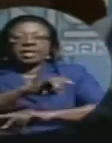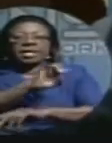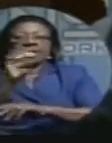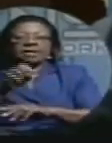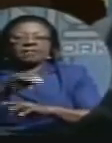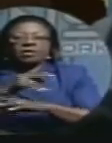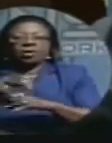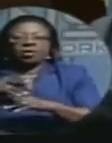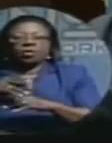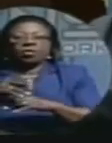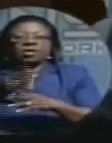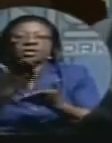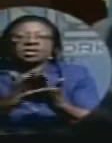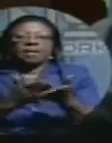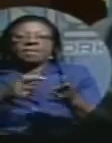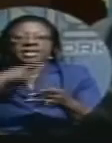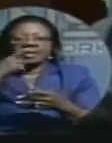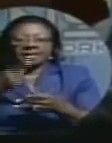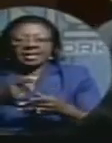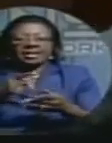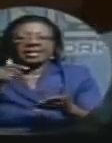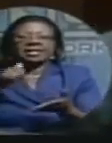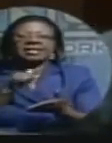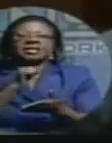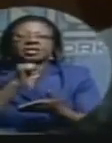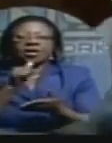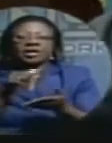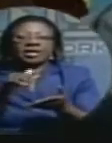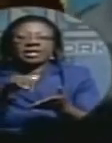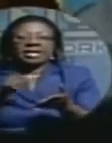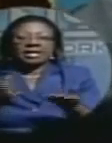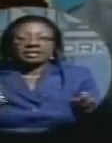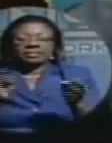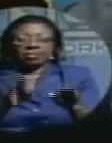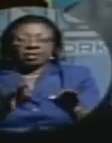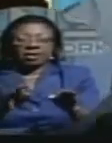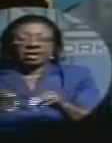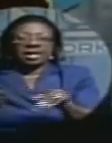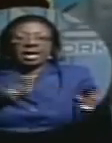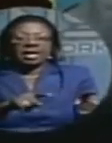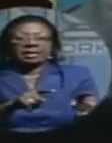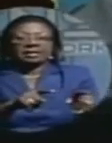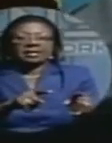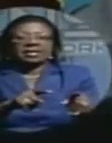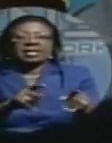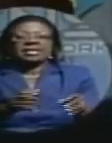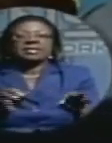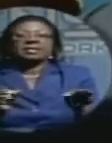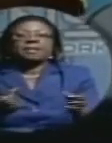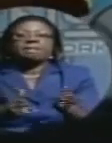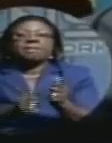even though arguably it is the most important date,